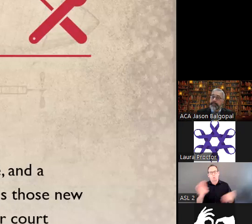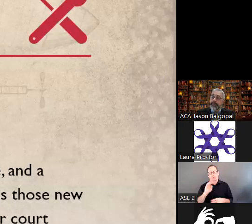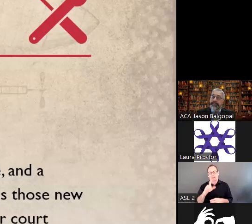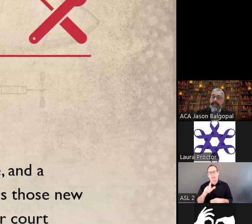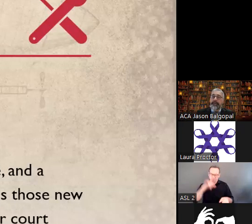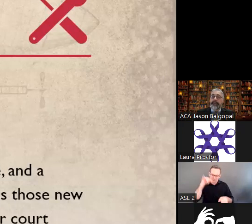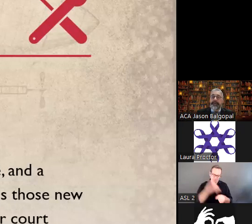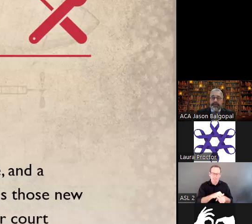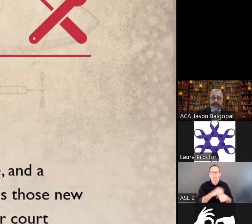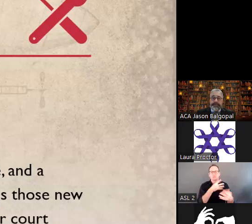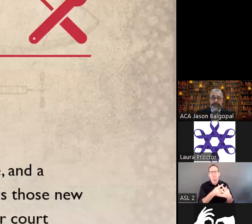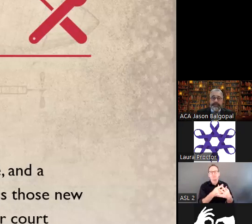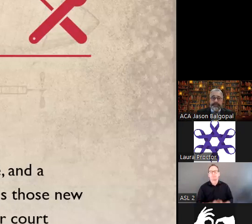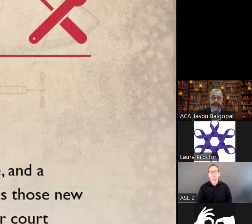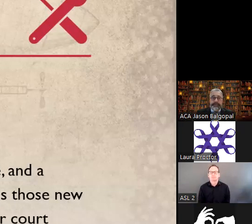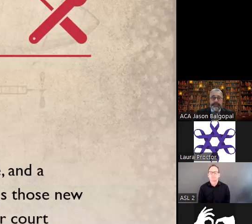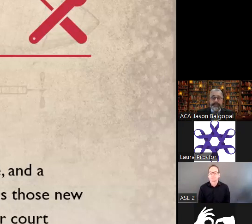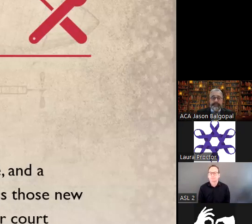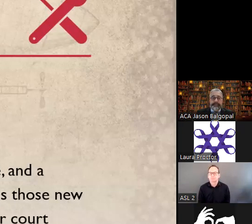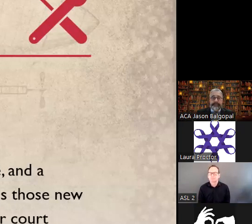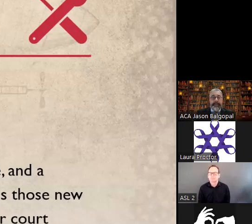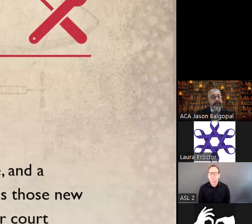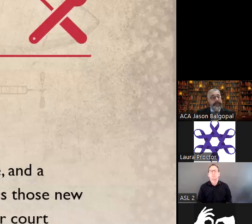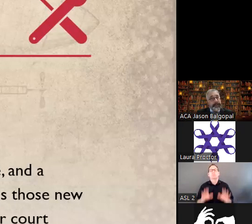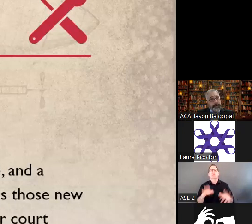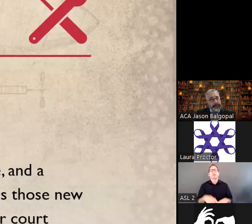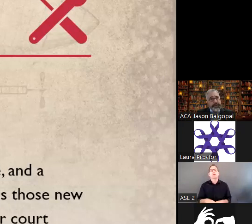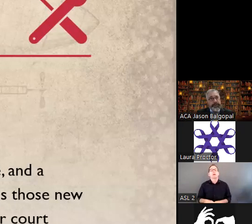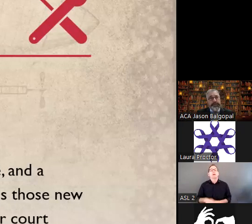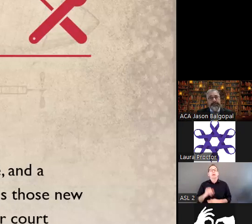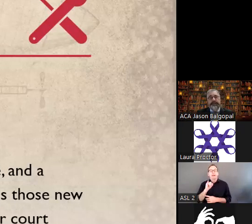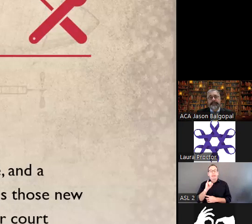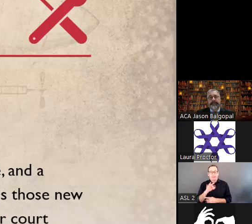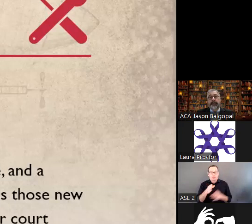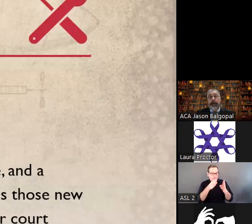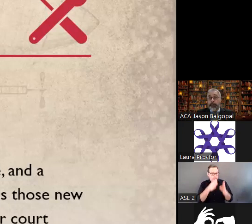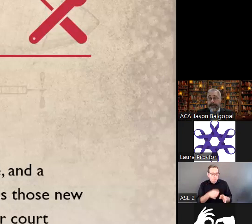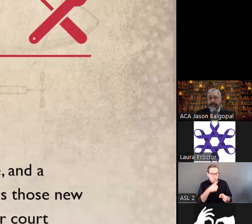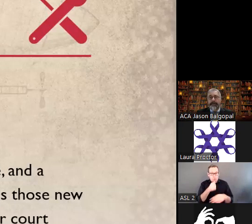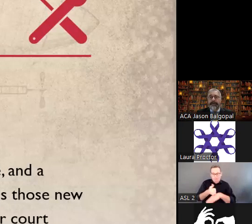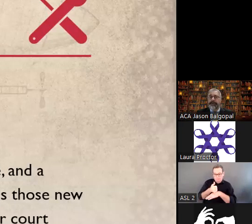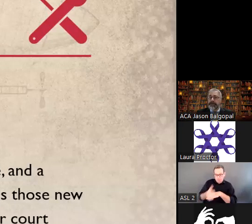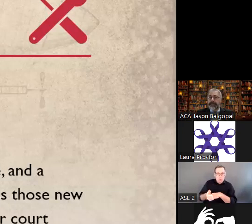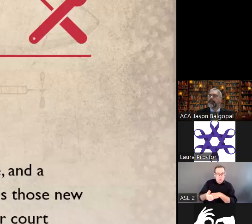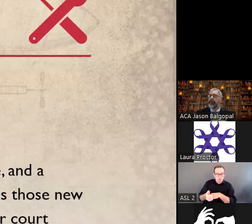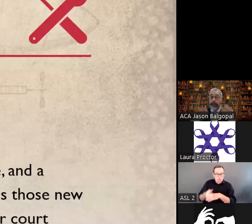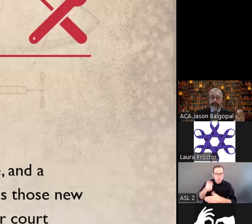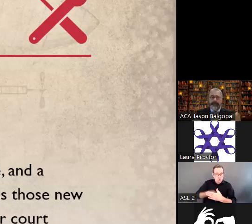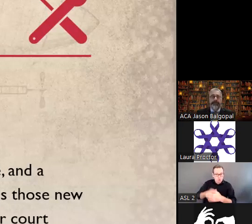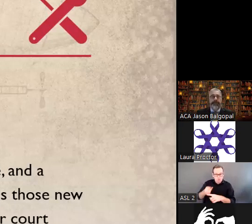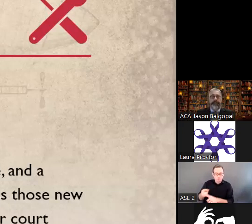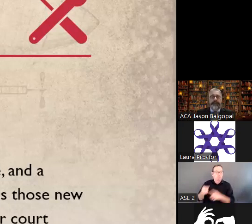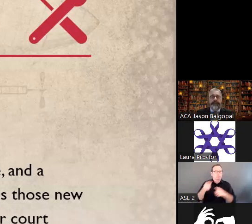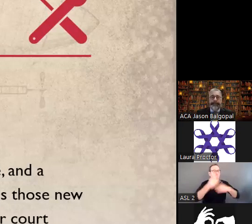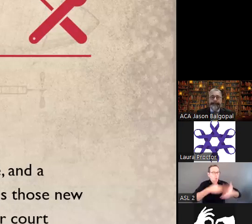once a person is out on charges, if they commit other charges while waiting for their determination, while waiting